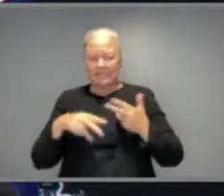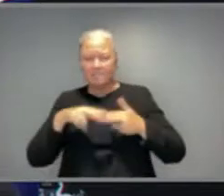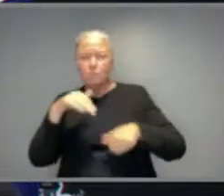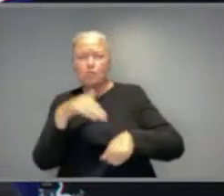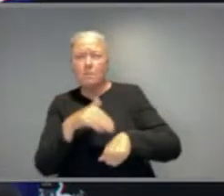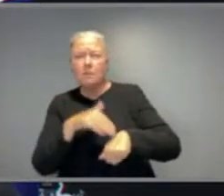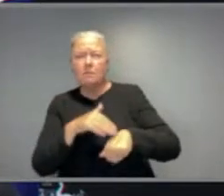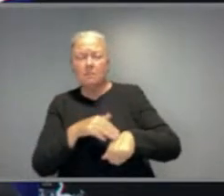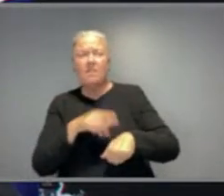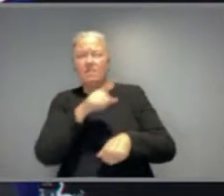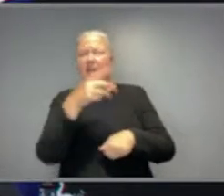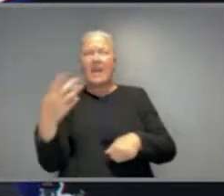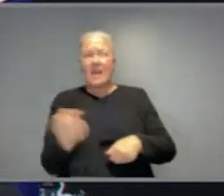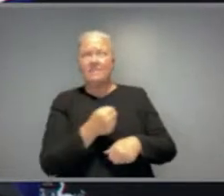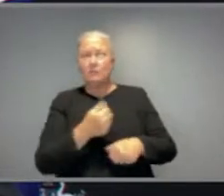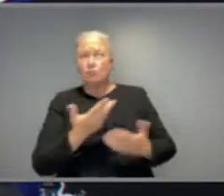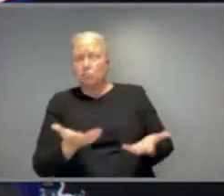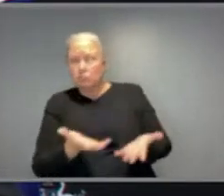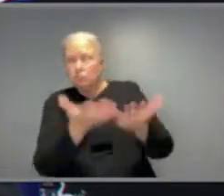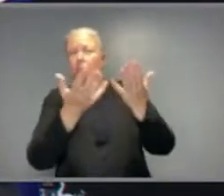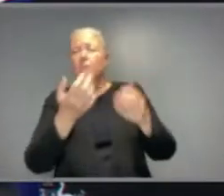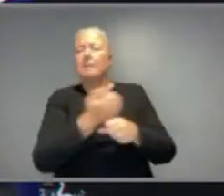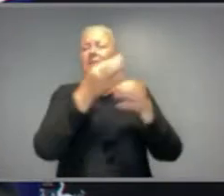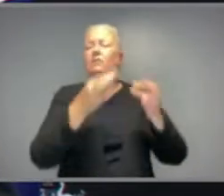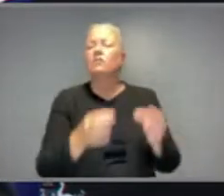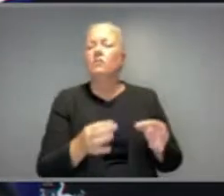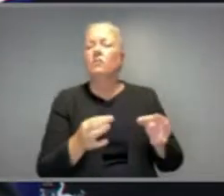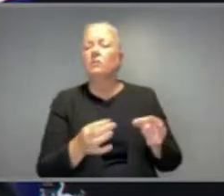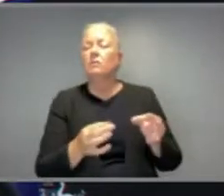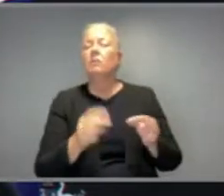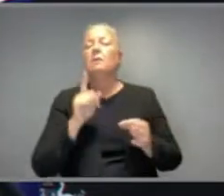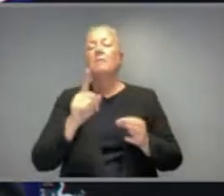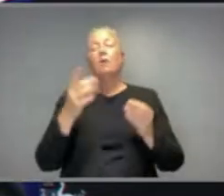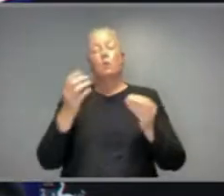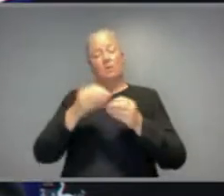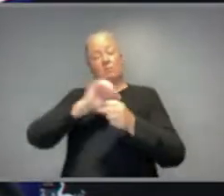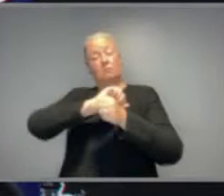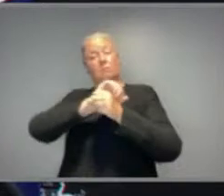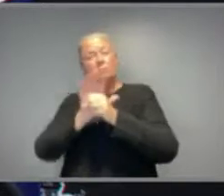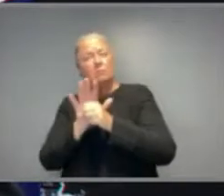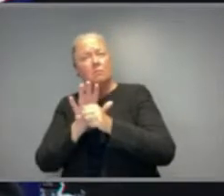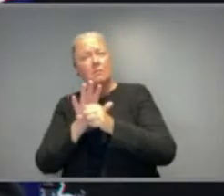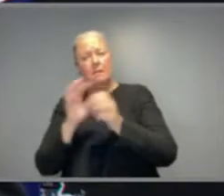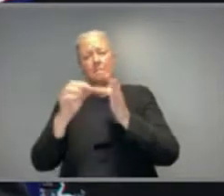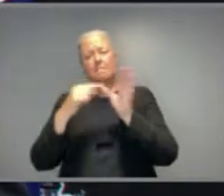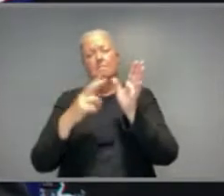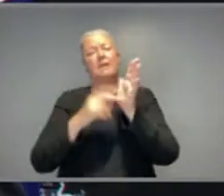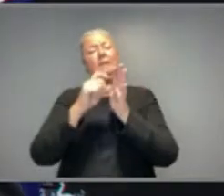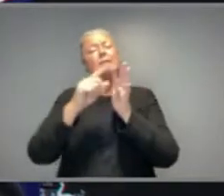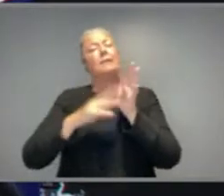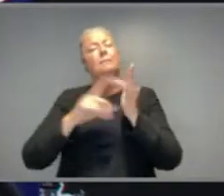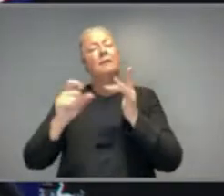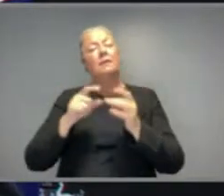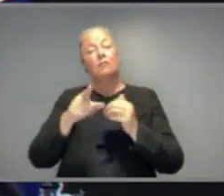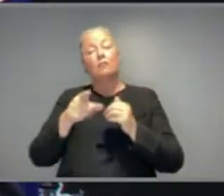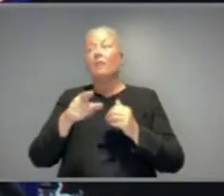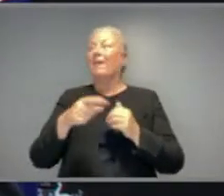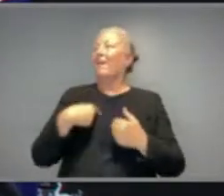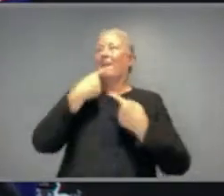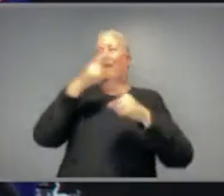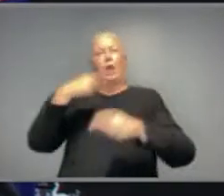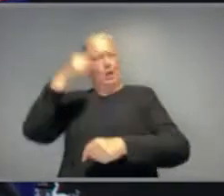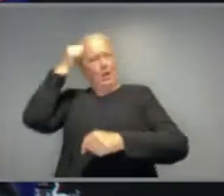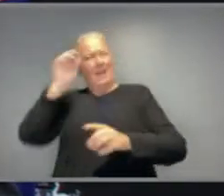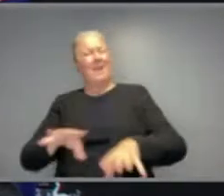action. One thing that you don't do in a pandemic like this is pretend that you can know everything and that you take tools off the